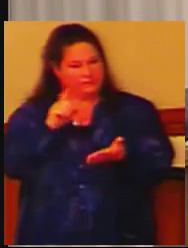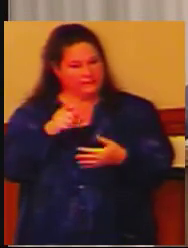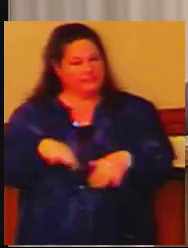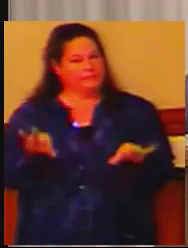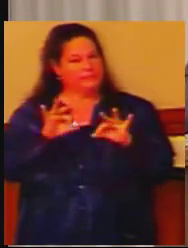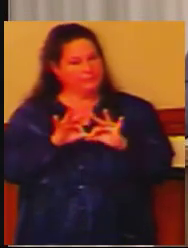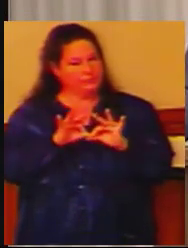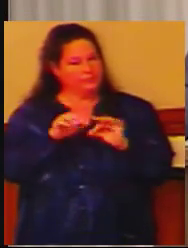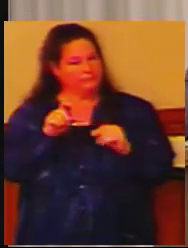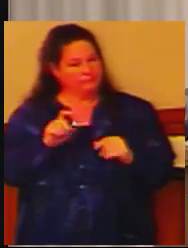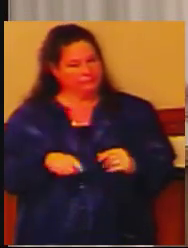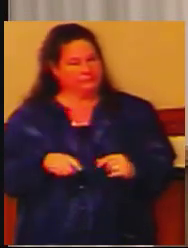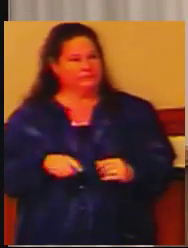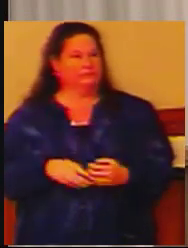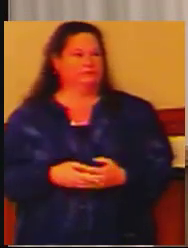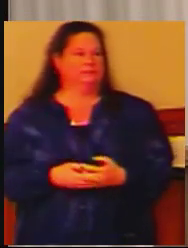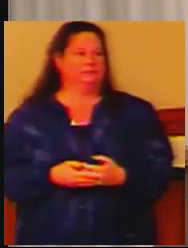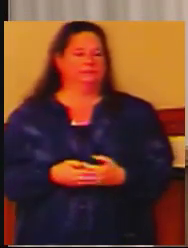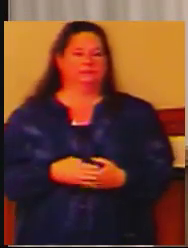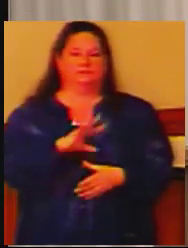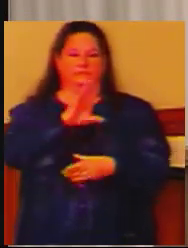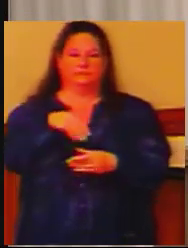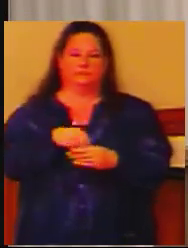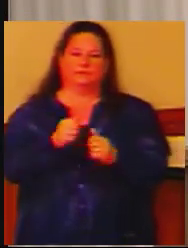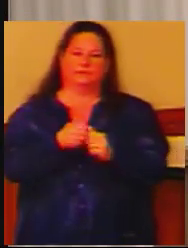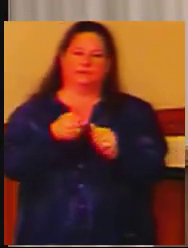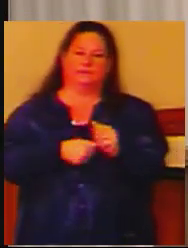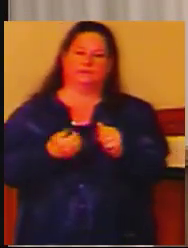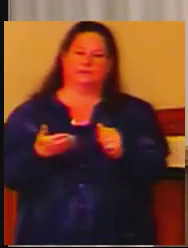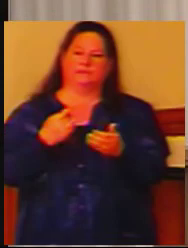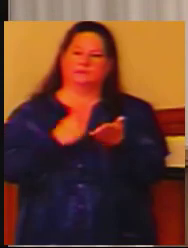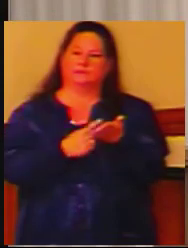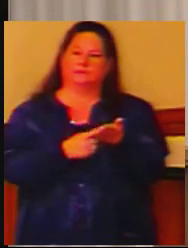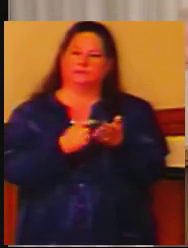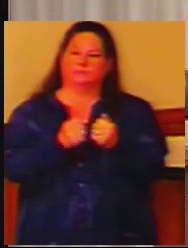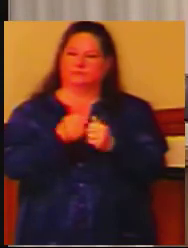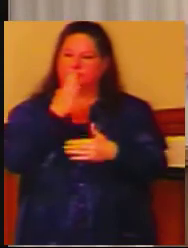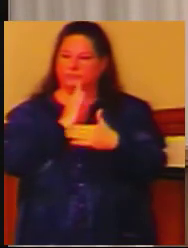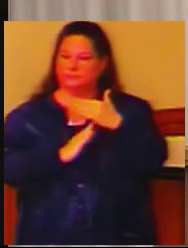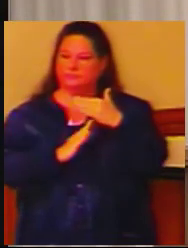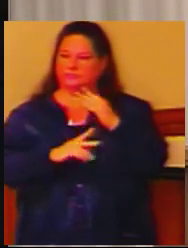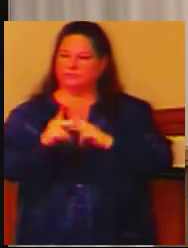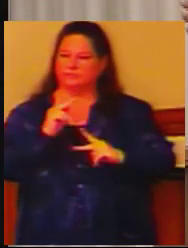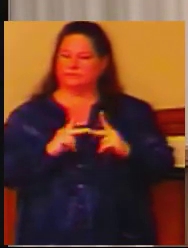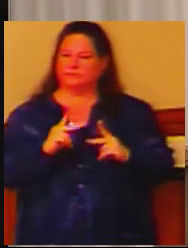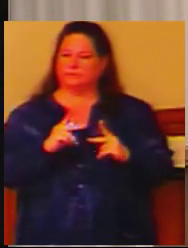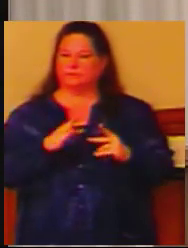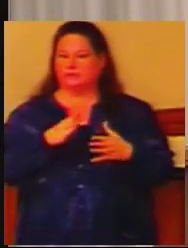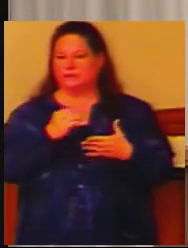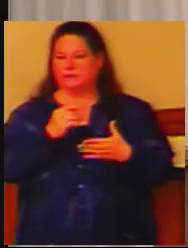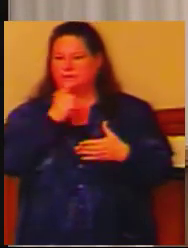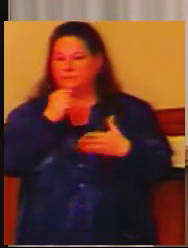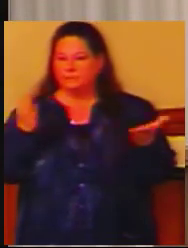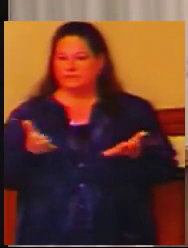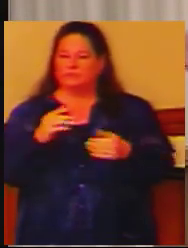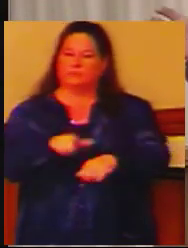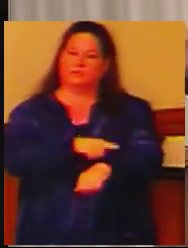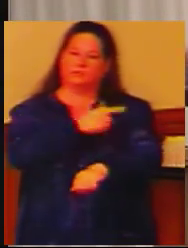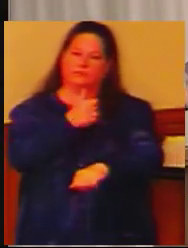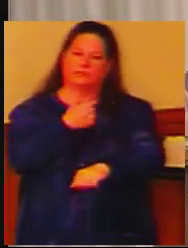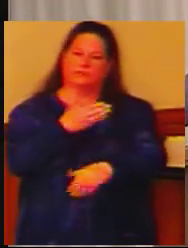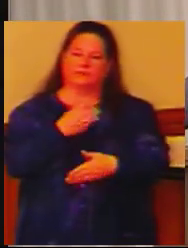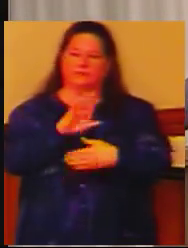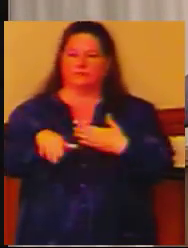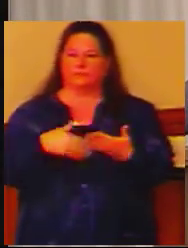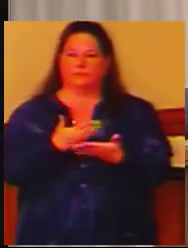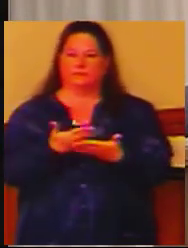that goes about just about everything we're talking about humility and others, people's stations, and who's been here longer, and all the rest